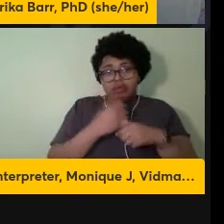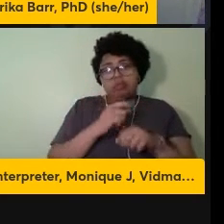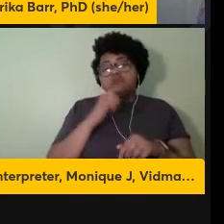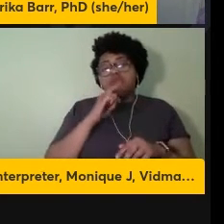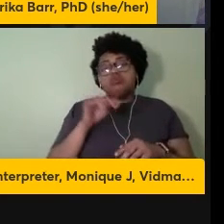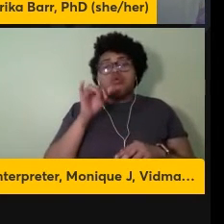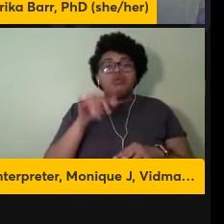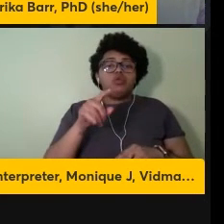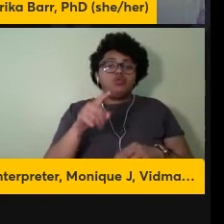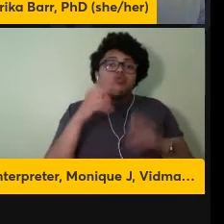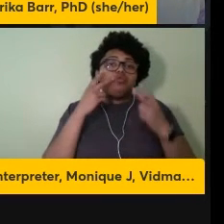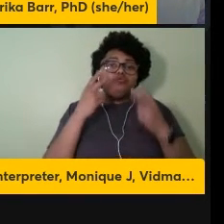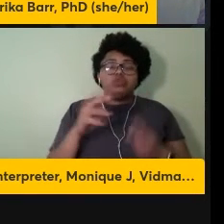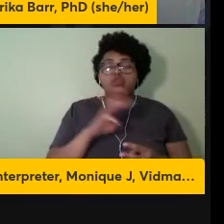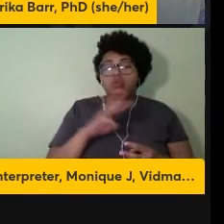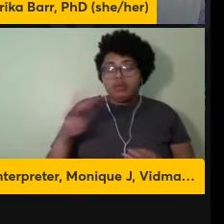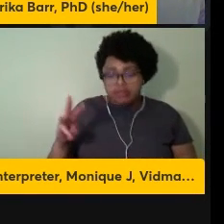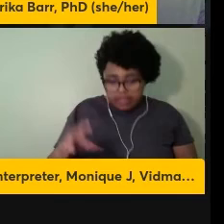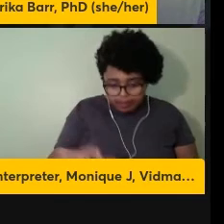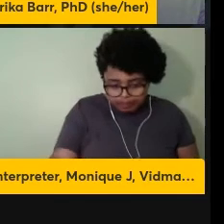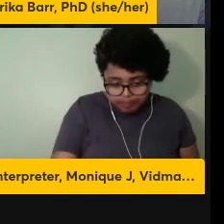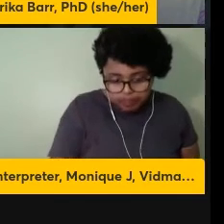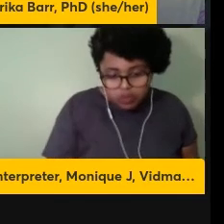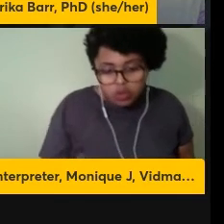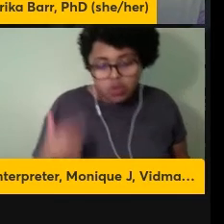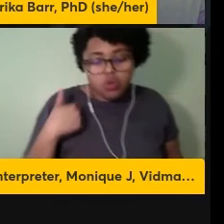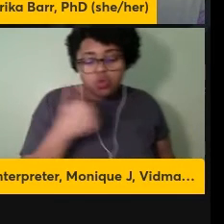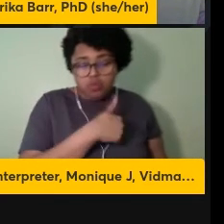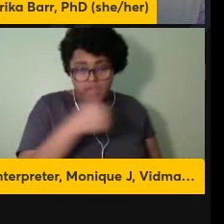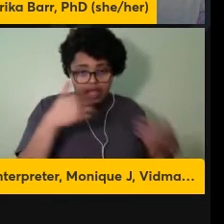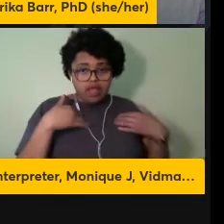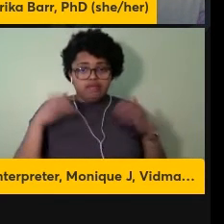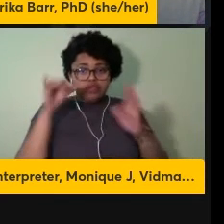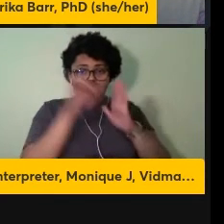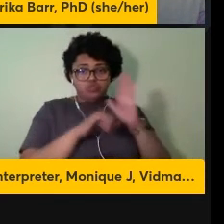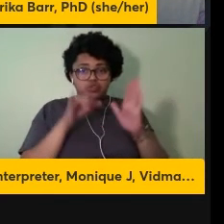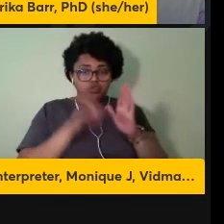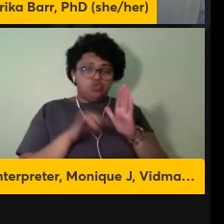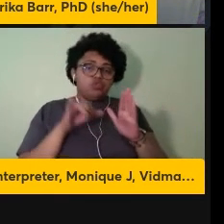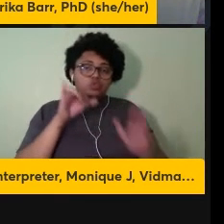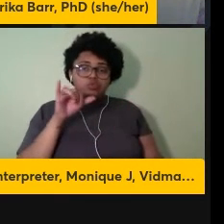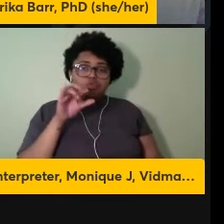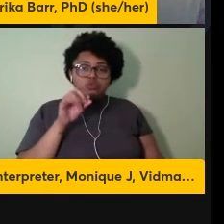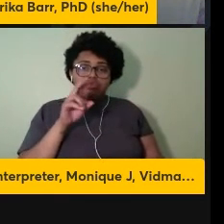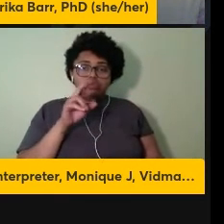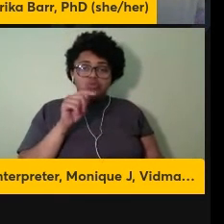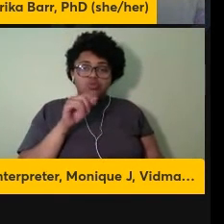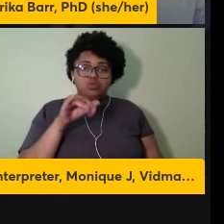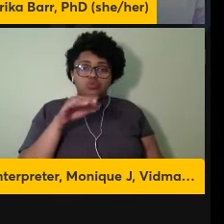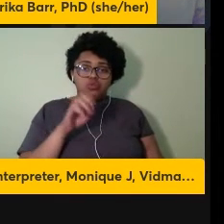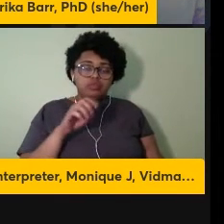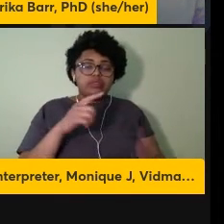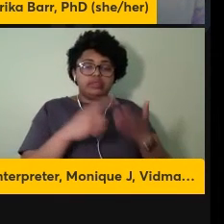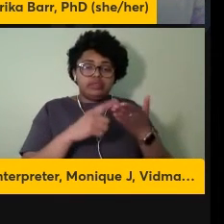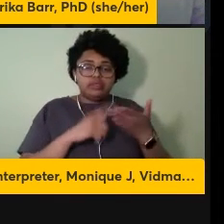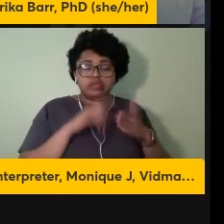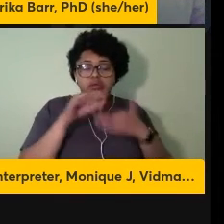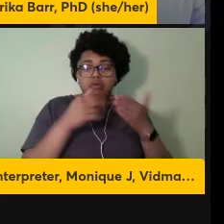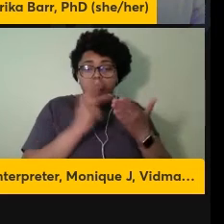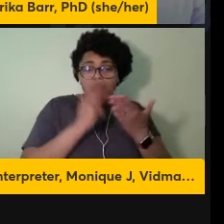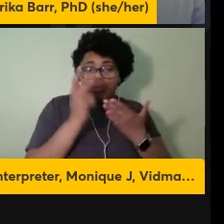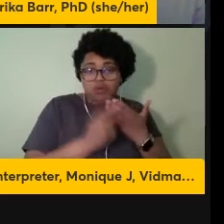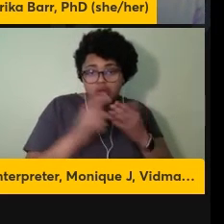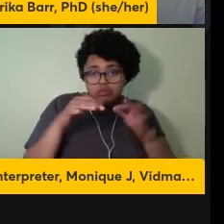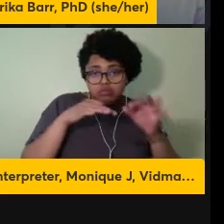go visit our website. We have a YouTube channel to talk to you about all of the programs, give you some insight on how